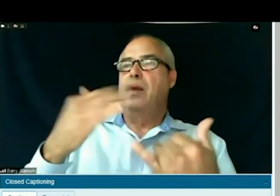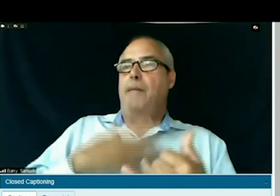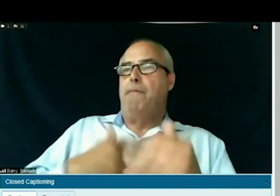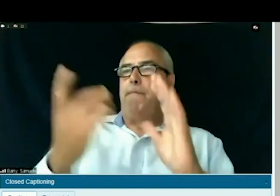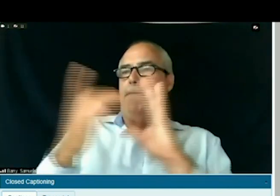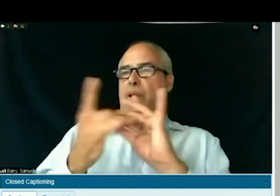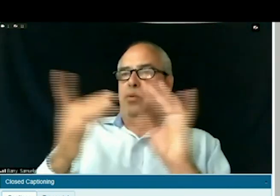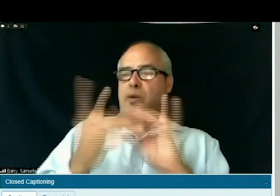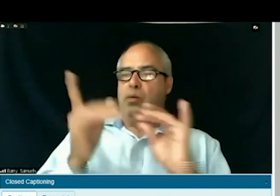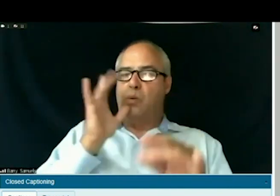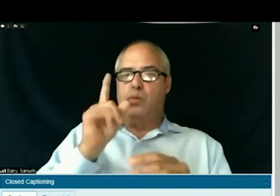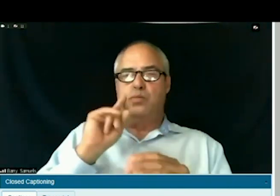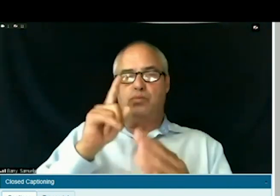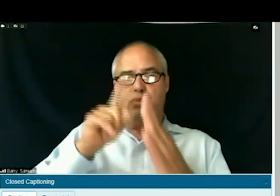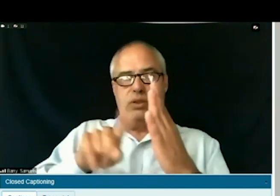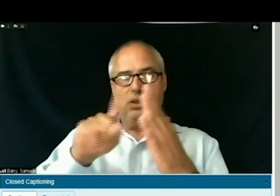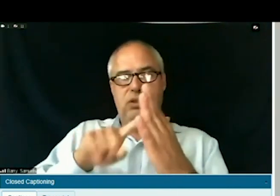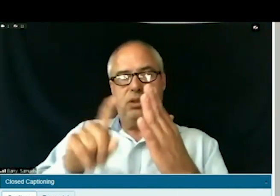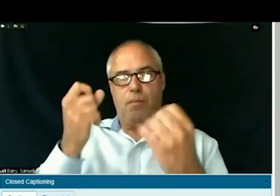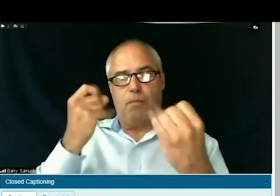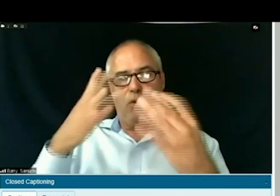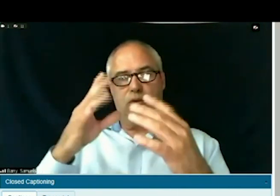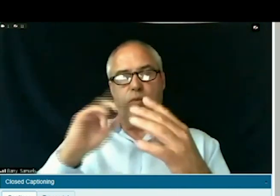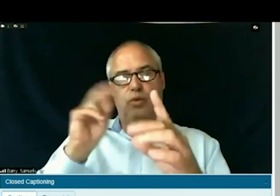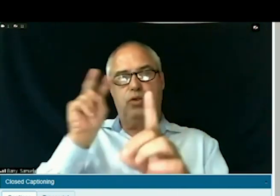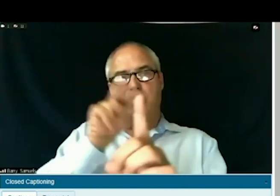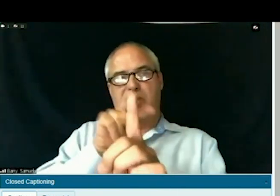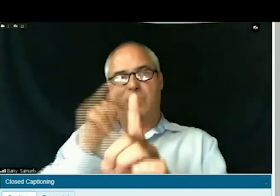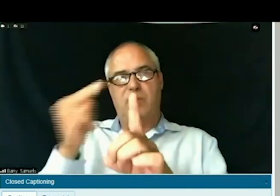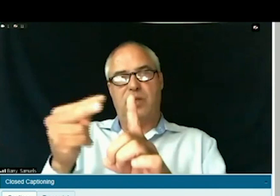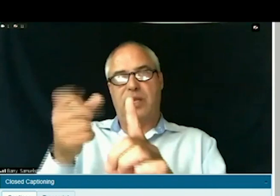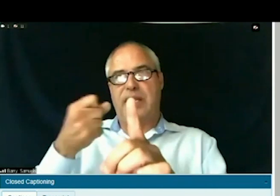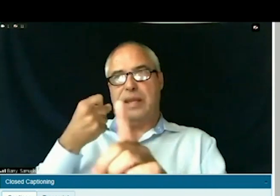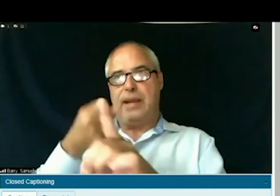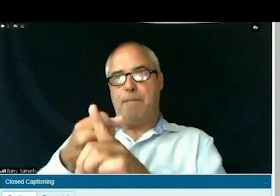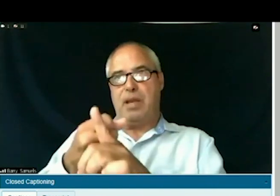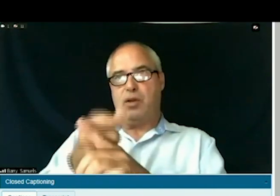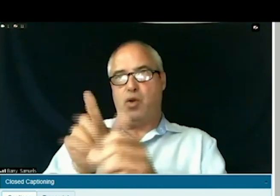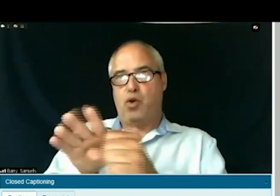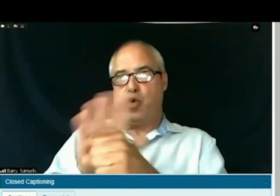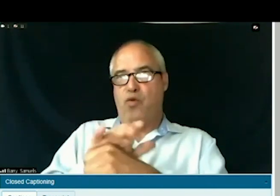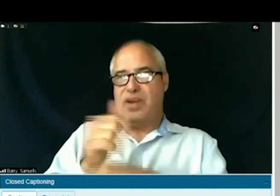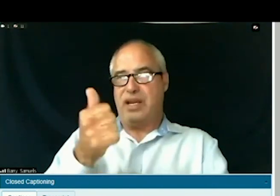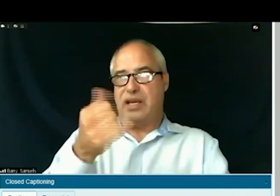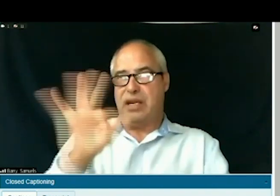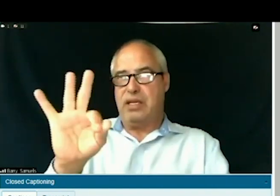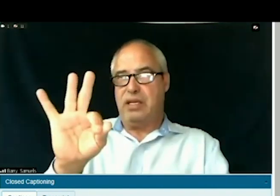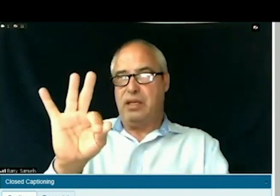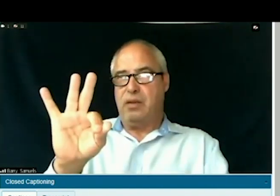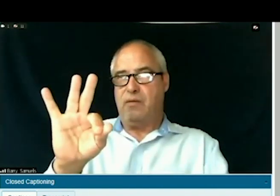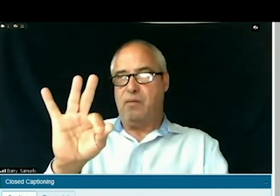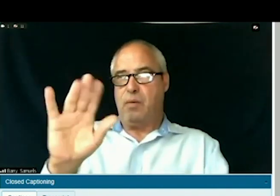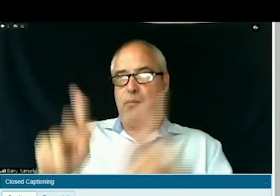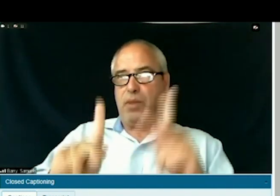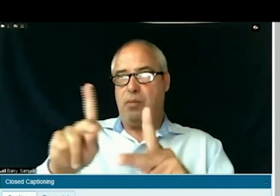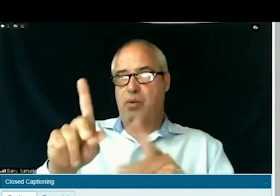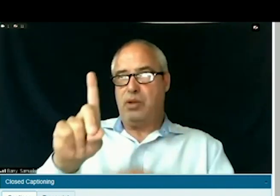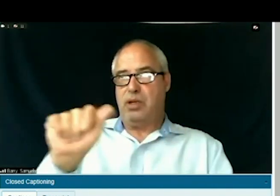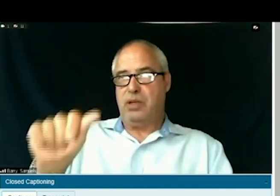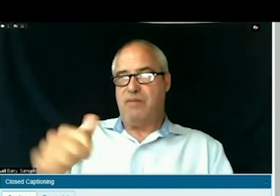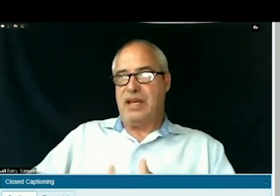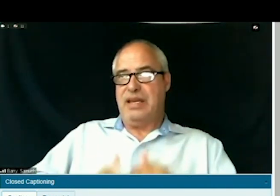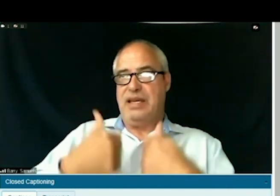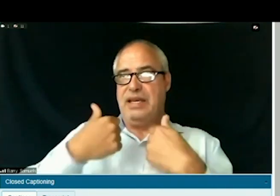will be looking at the multiple perspectives of the impact of COVID-19 on persons with disabilities and lived experience, with